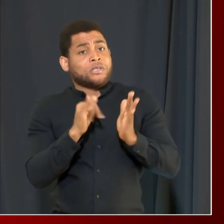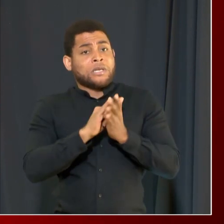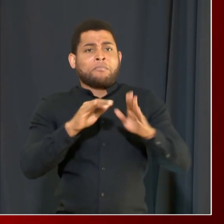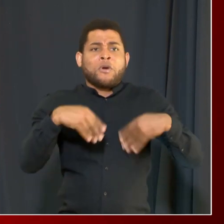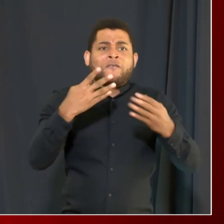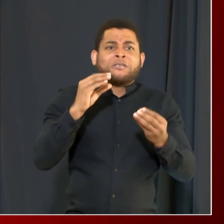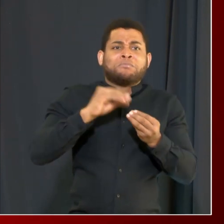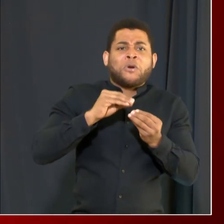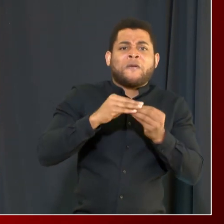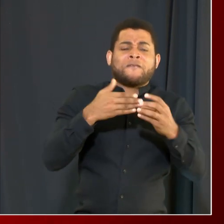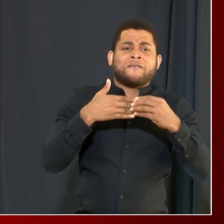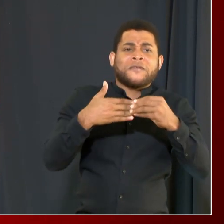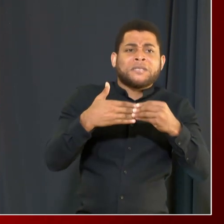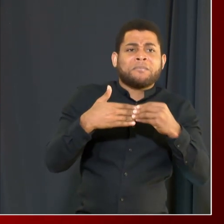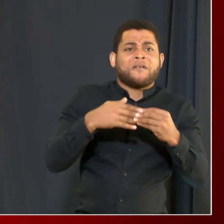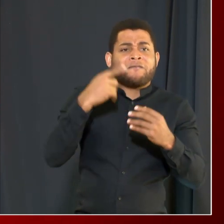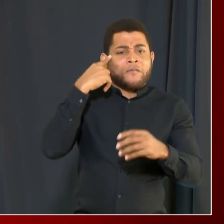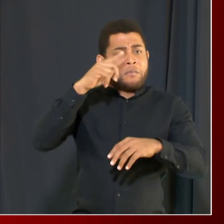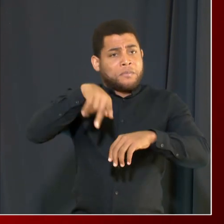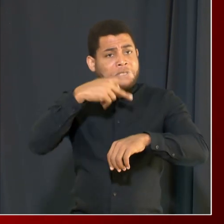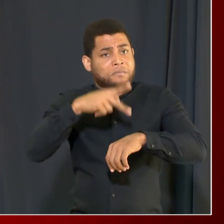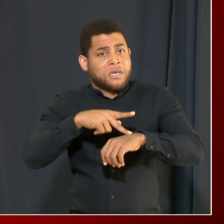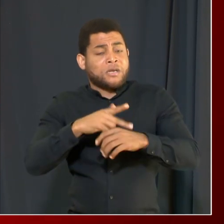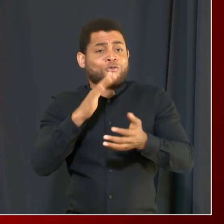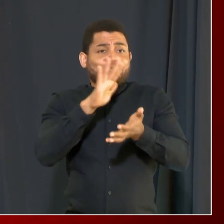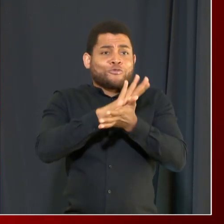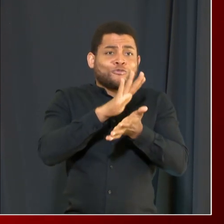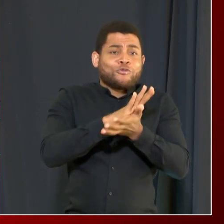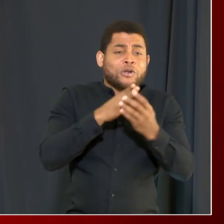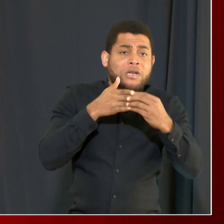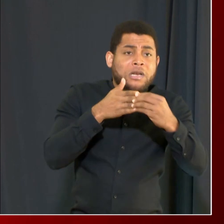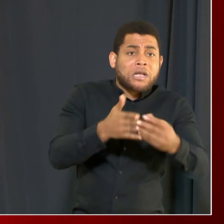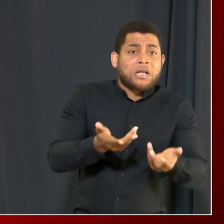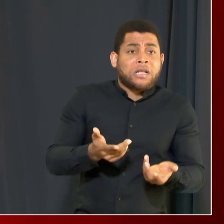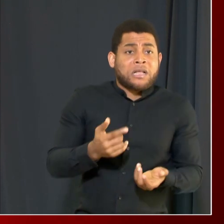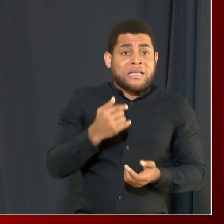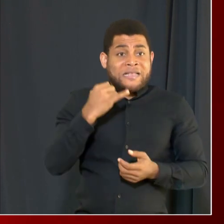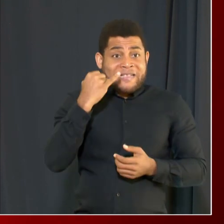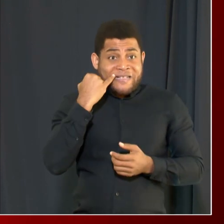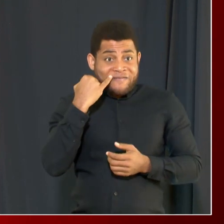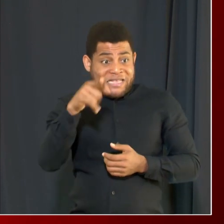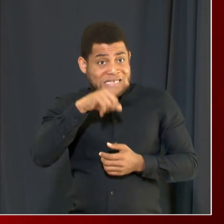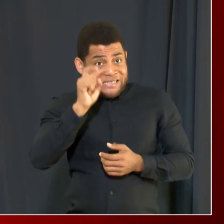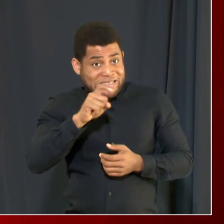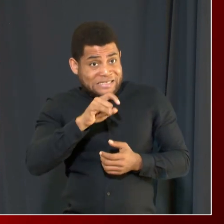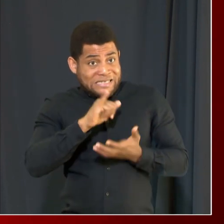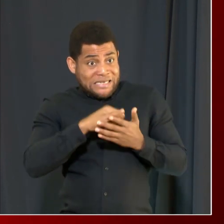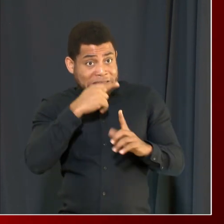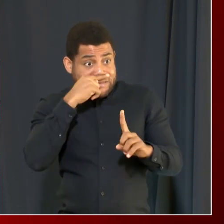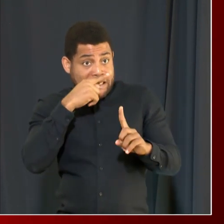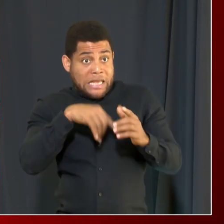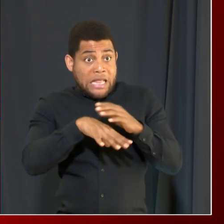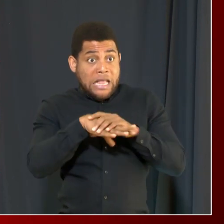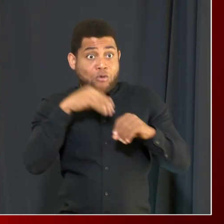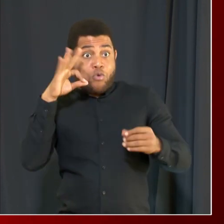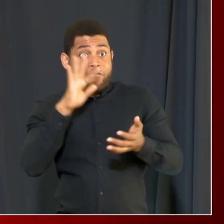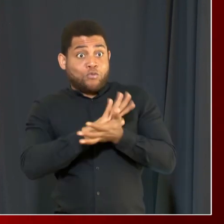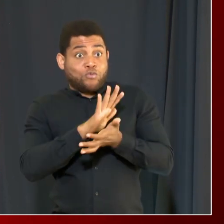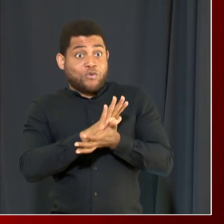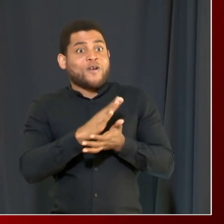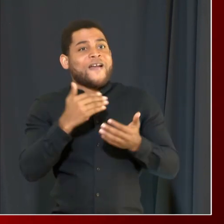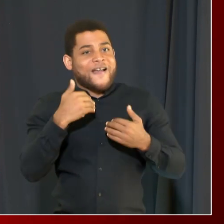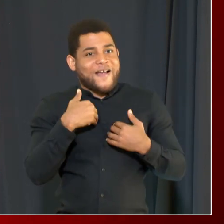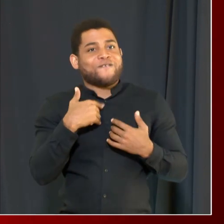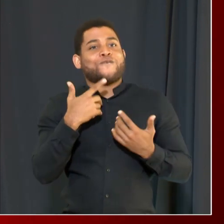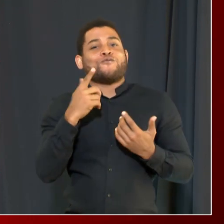for school principals and school leaders when they need for a child to safely be outside of the school, to have the tools within statute to be able to do